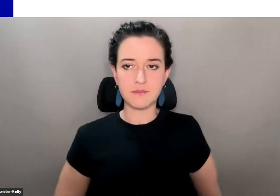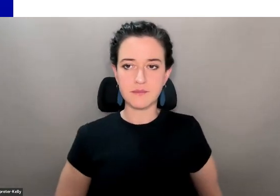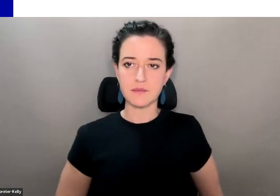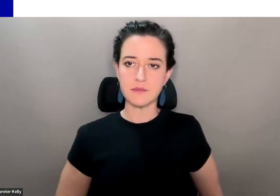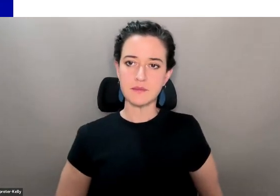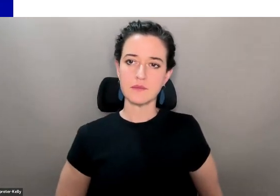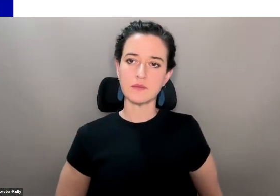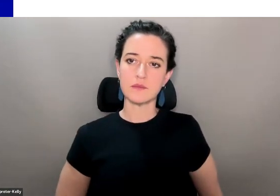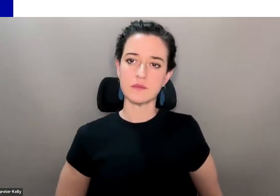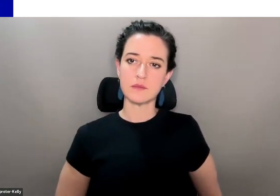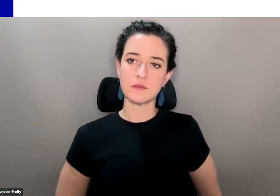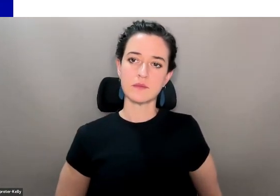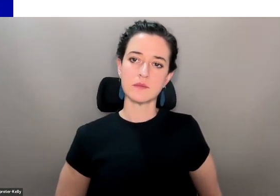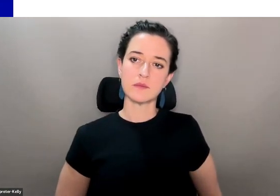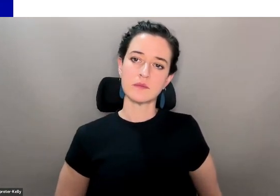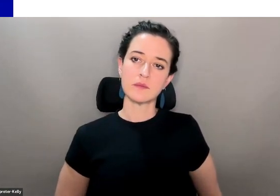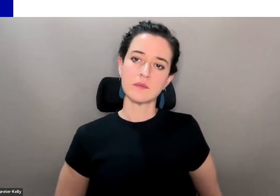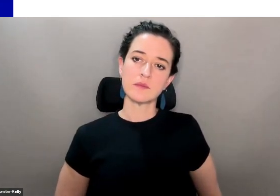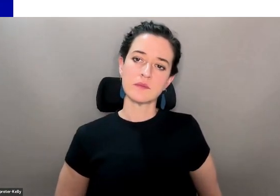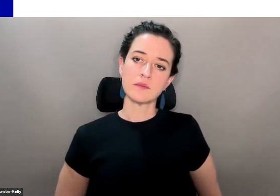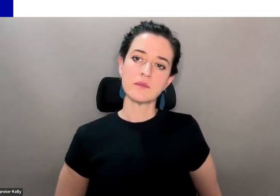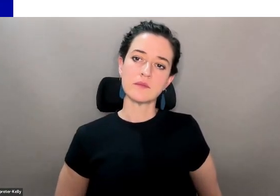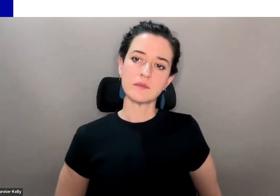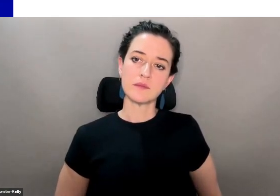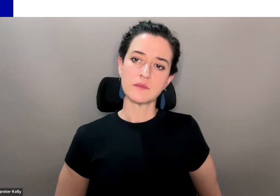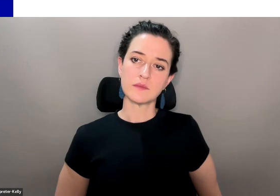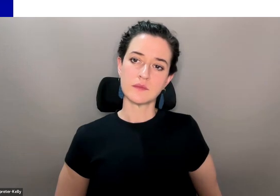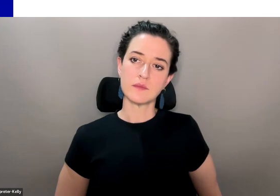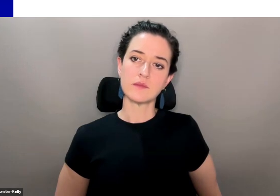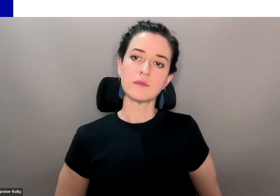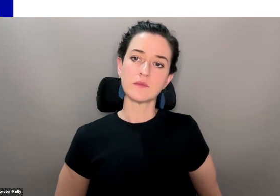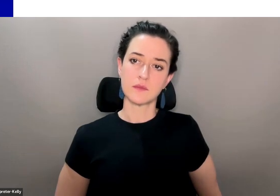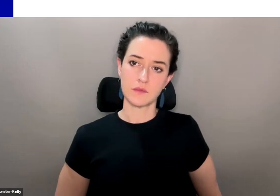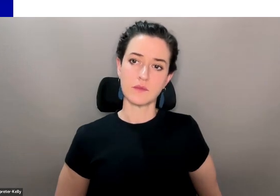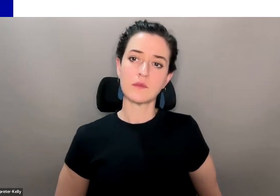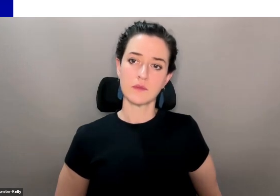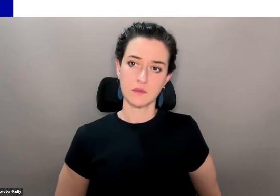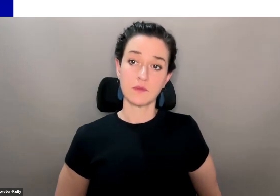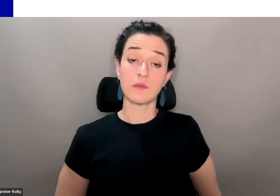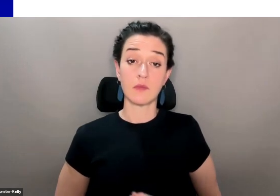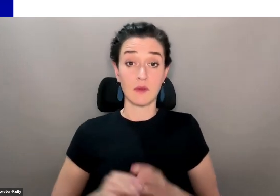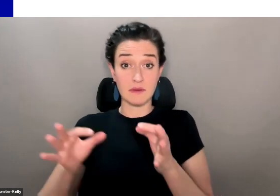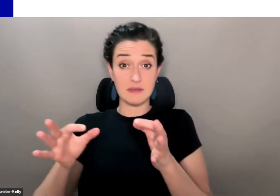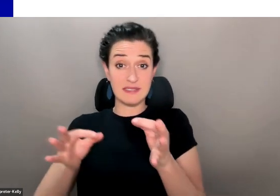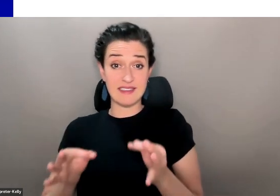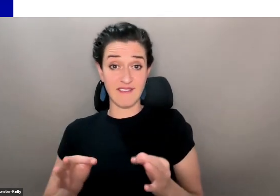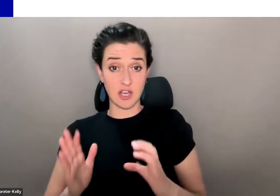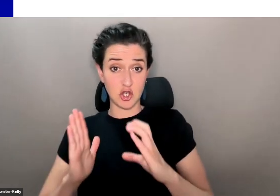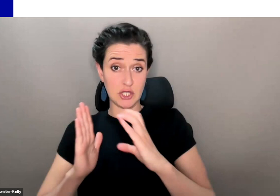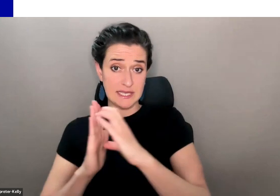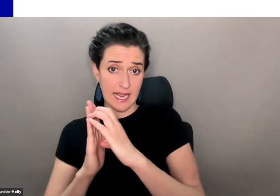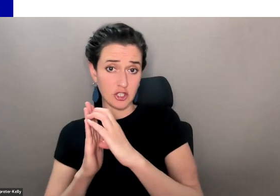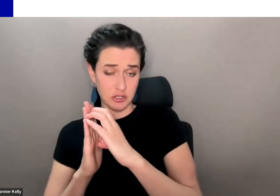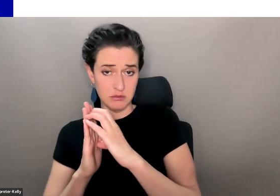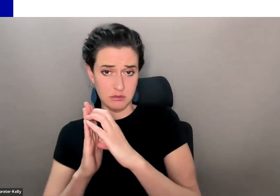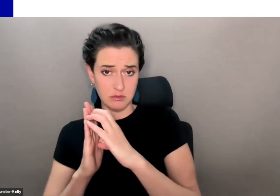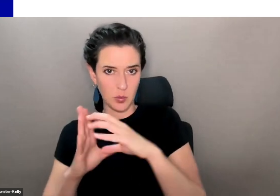want to be sure to flag that there's also a definition in the definition section, which is in another part of the